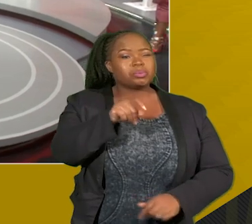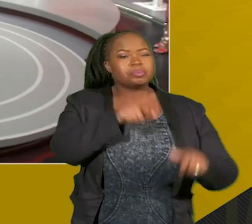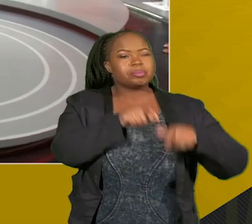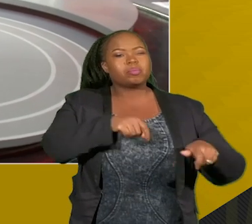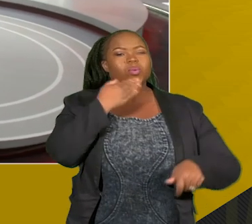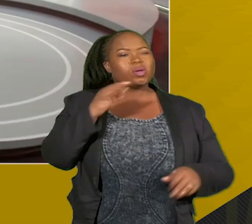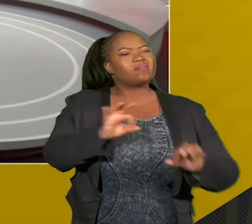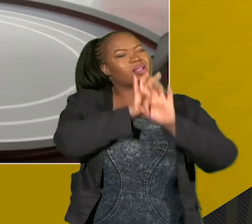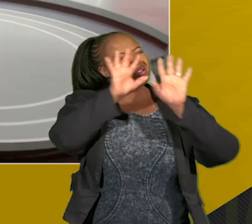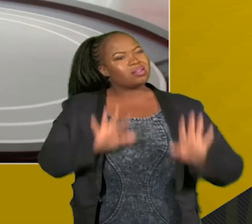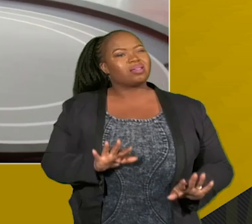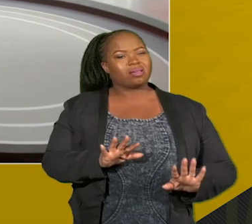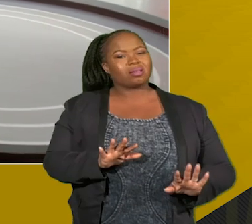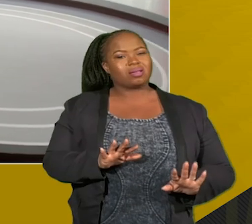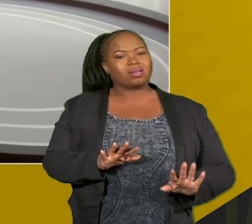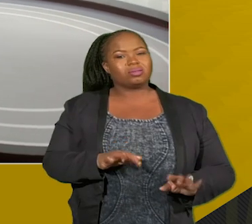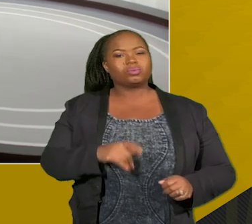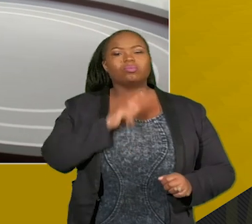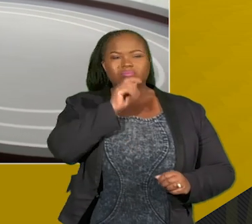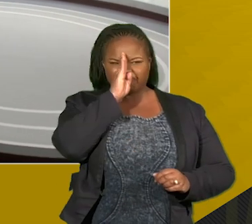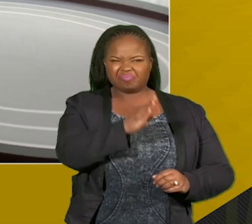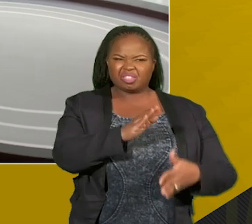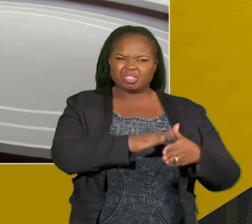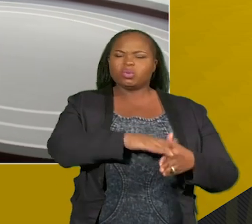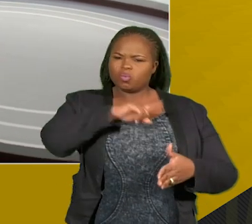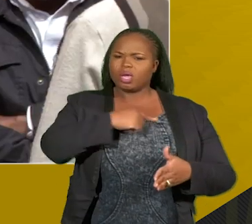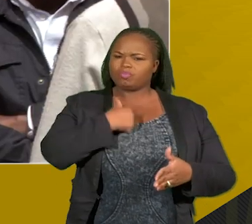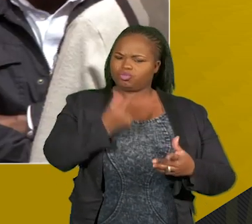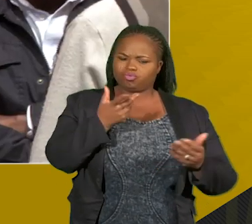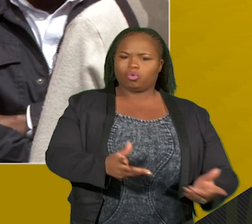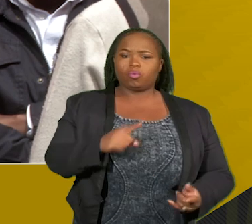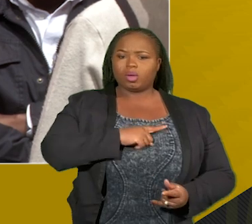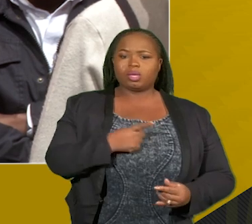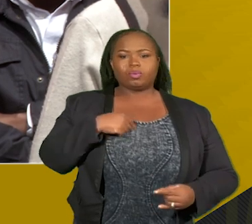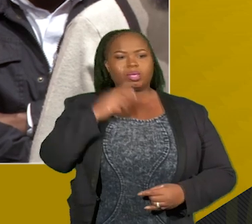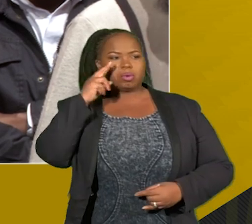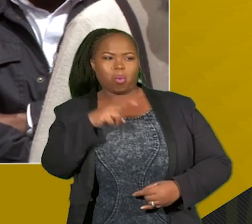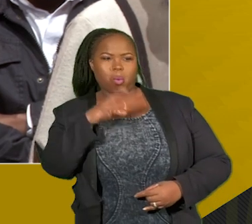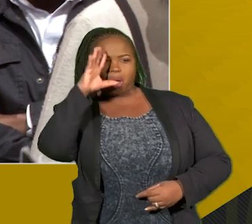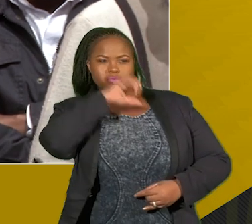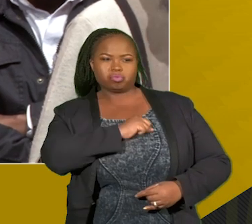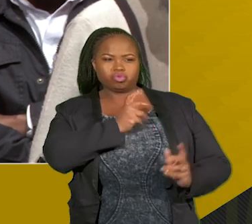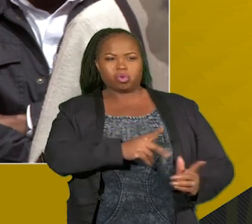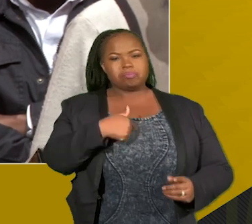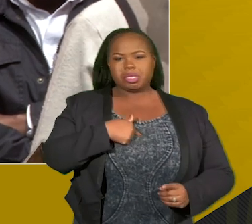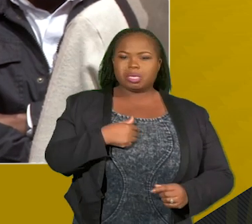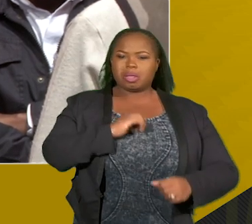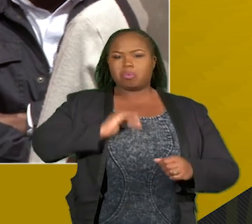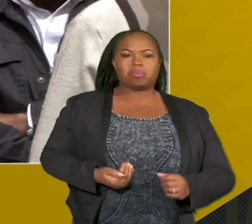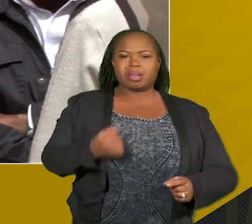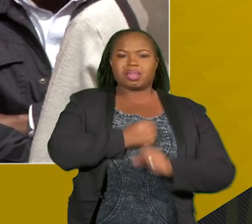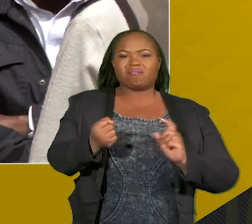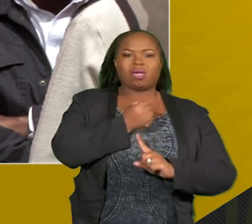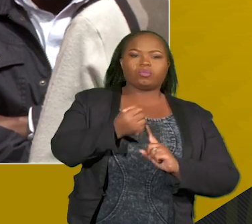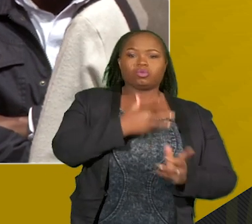clear and truthful reasons as to why they've done it. Because Tina, we come from a point of assumption. Yeah. I've never beaten a woman up.